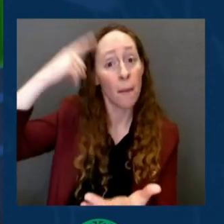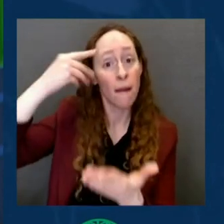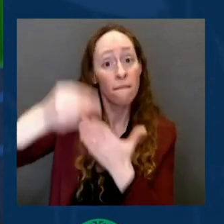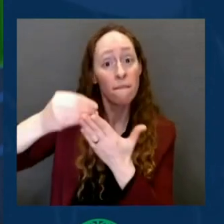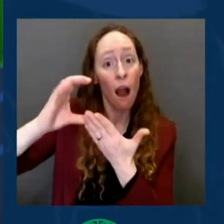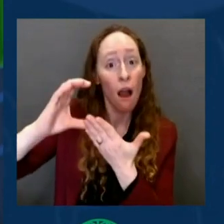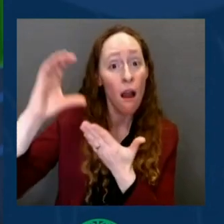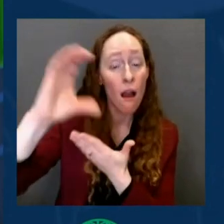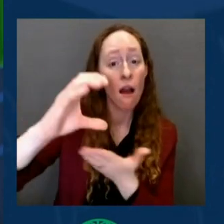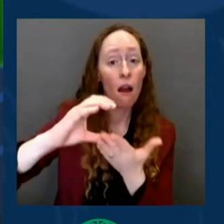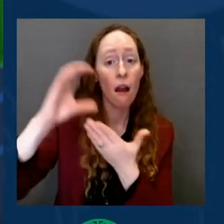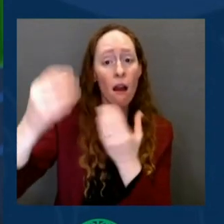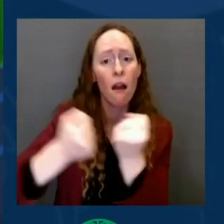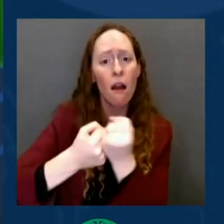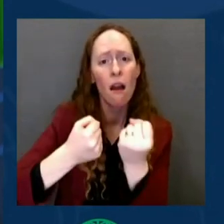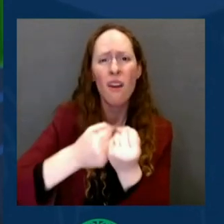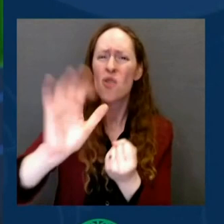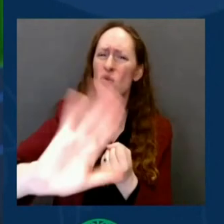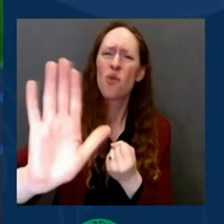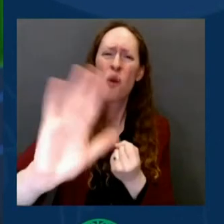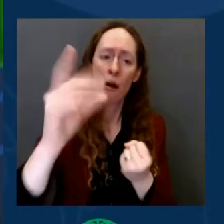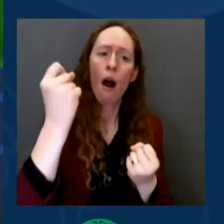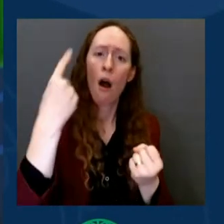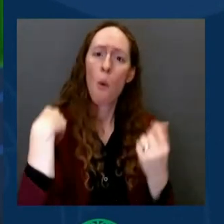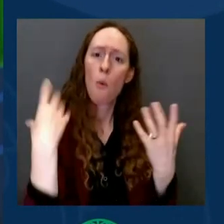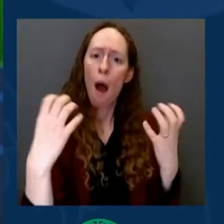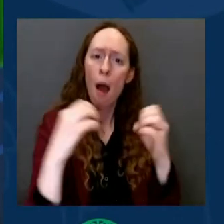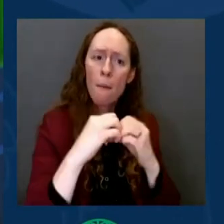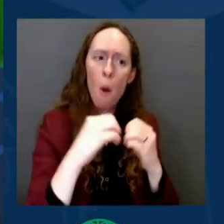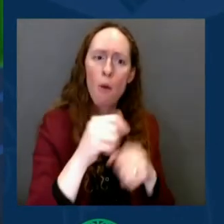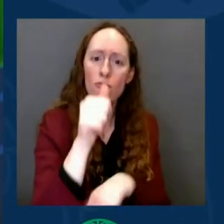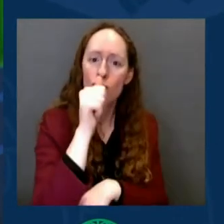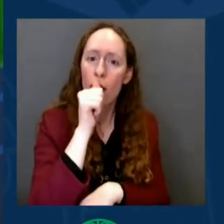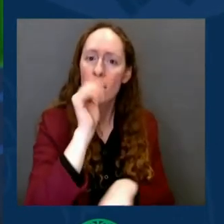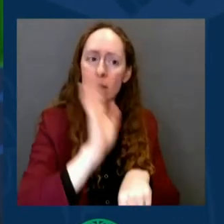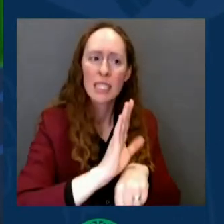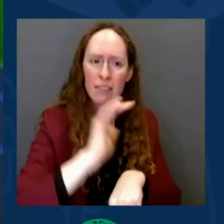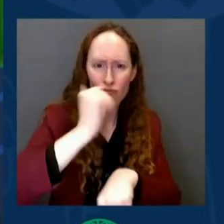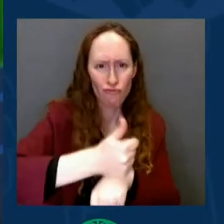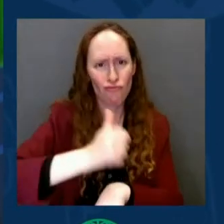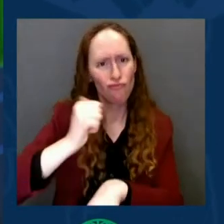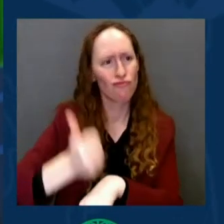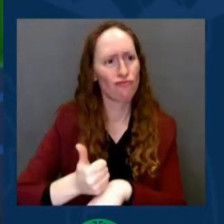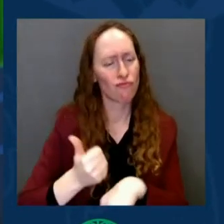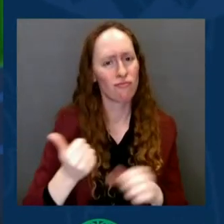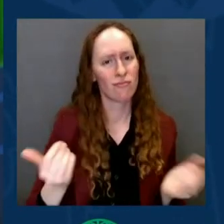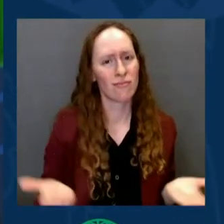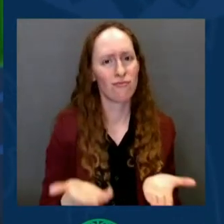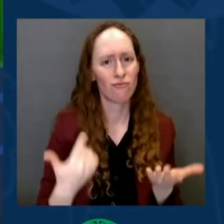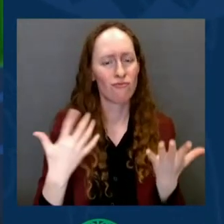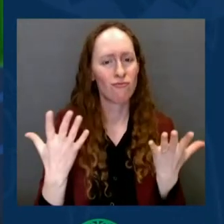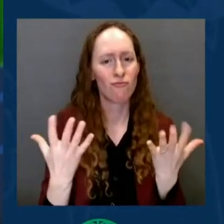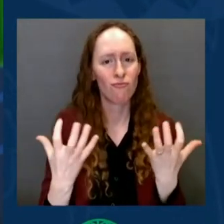Africa is subject to the pollution, the plight of pollution, and